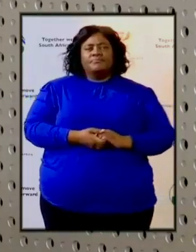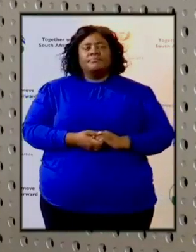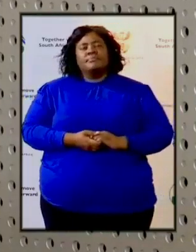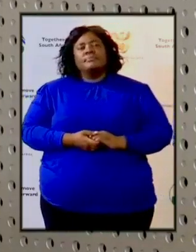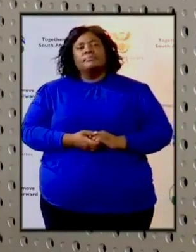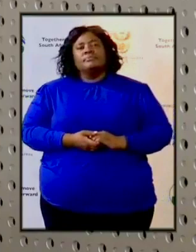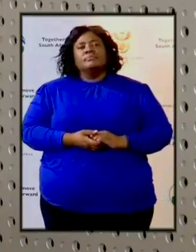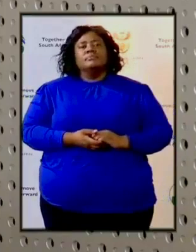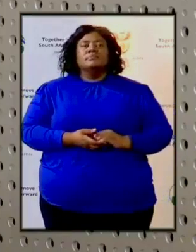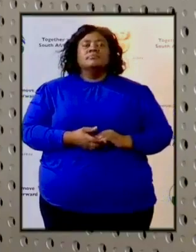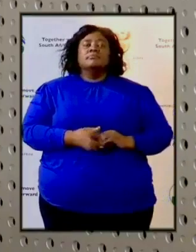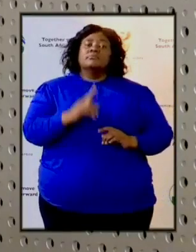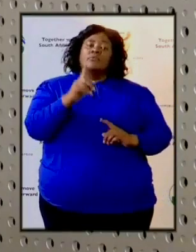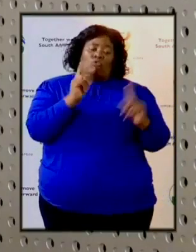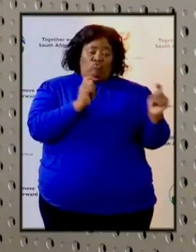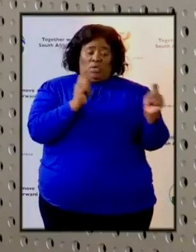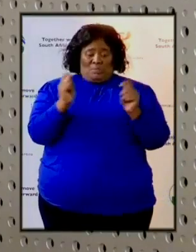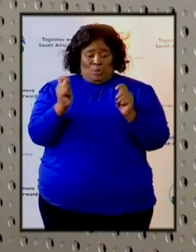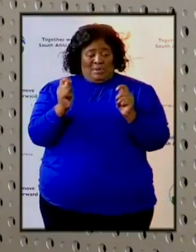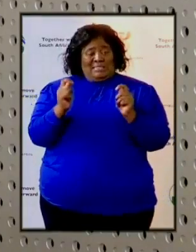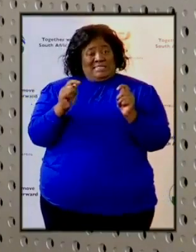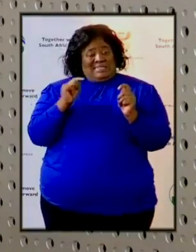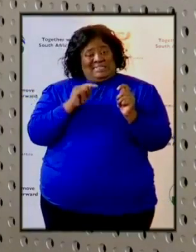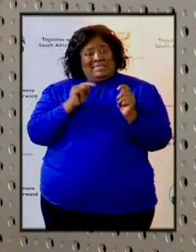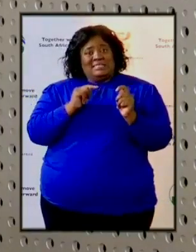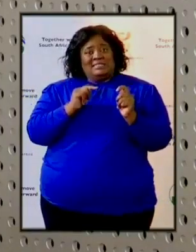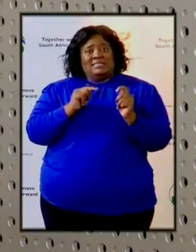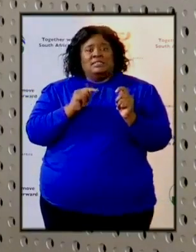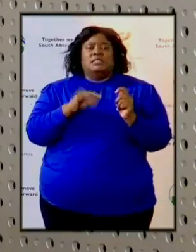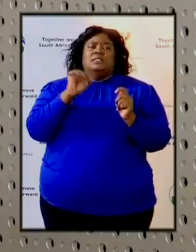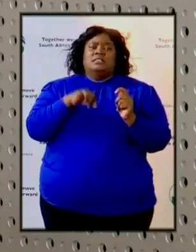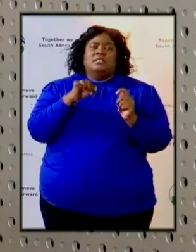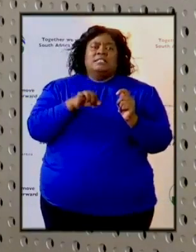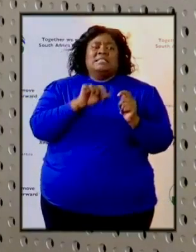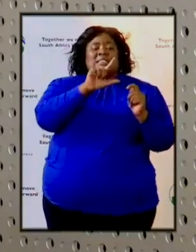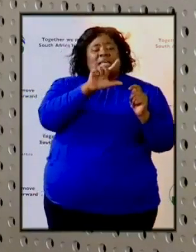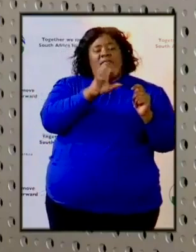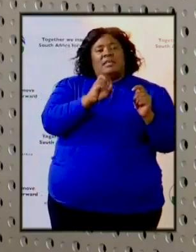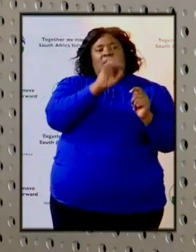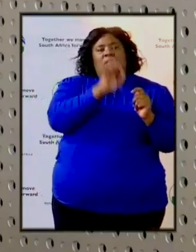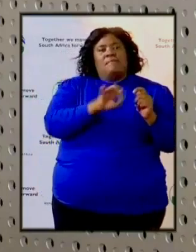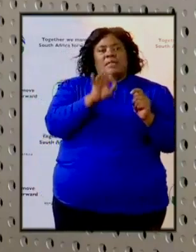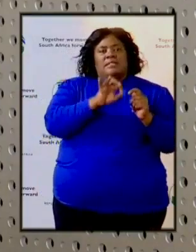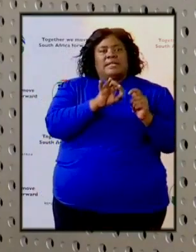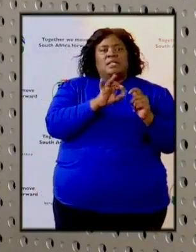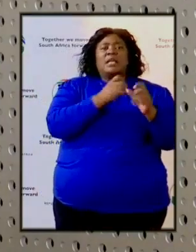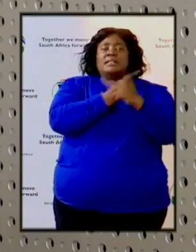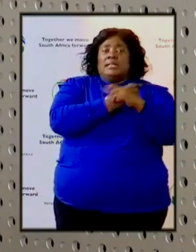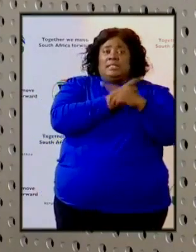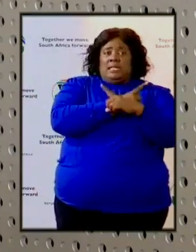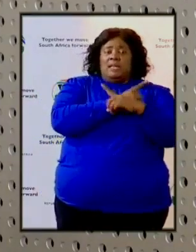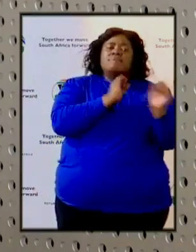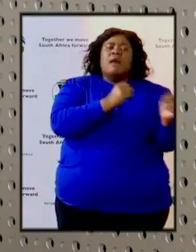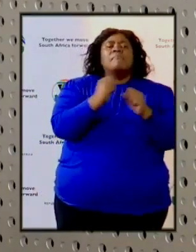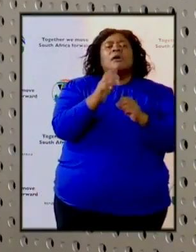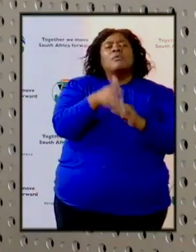In terms of transport, obviously, the 70% in the taxis will still be kept,